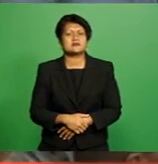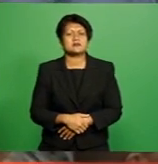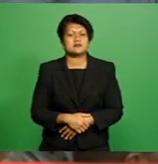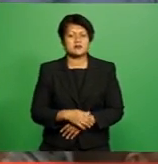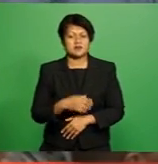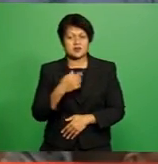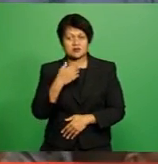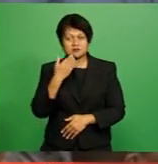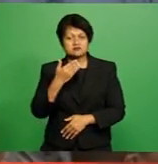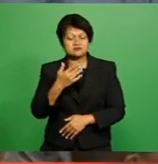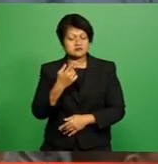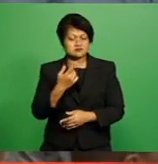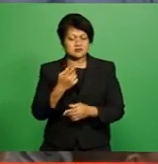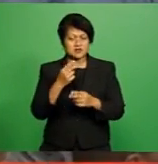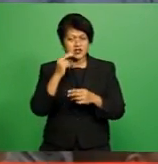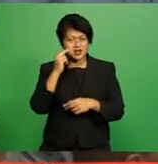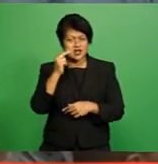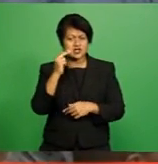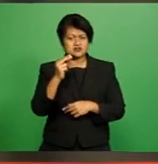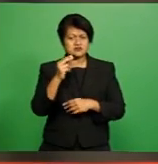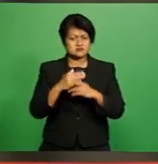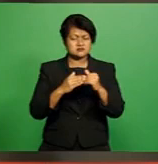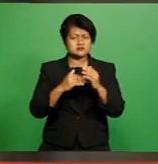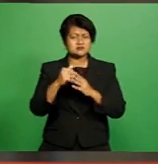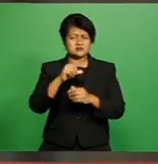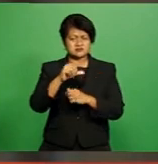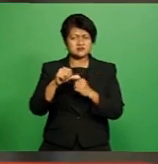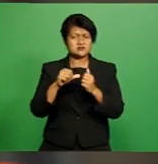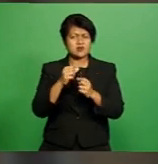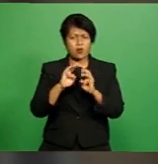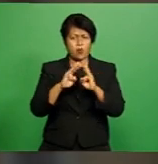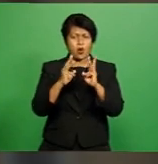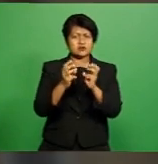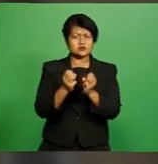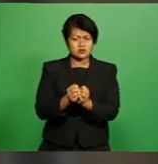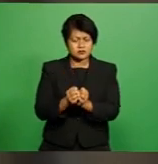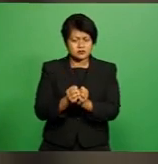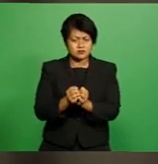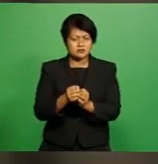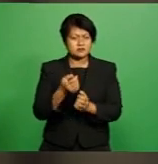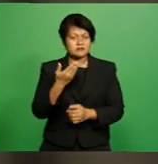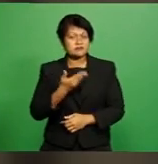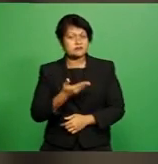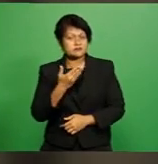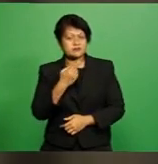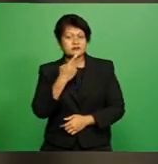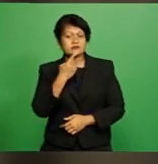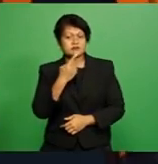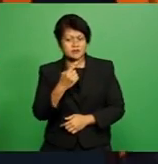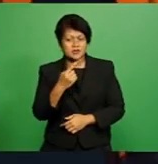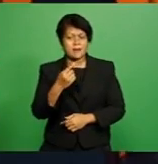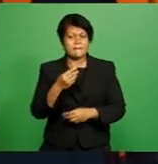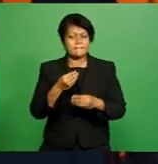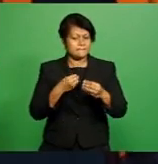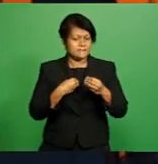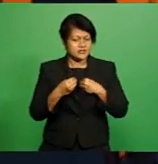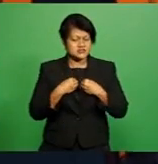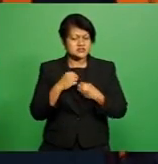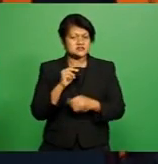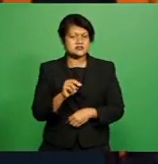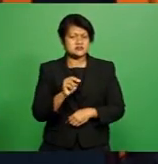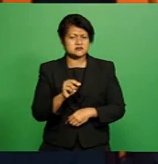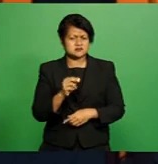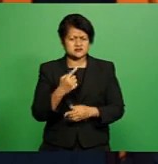Speaking at the National Builders Association workshop, Daniela Mafi highlighted that business fires are less when compared